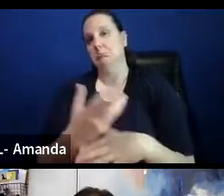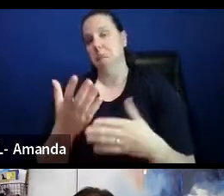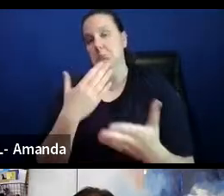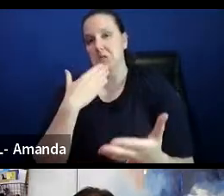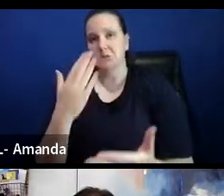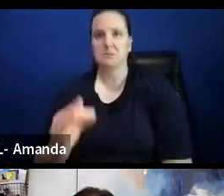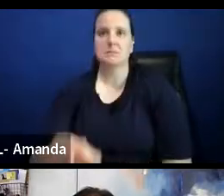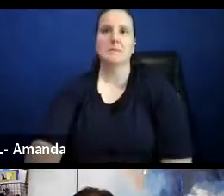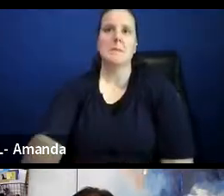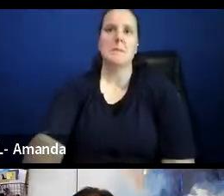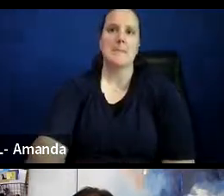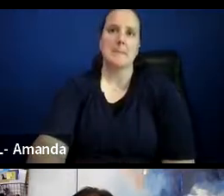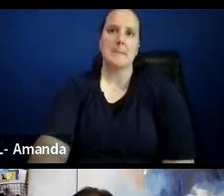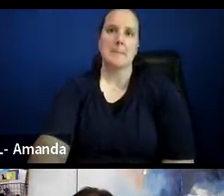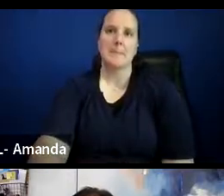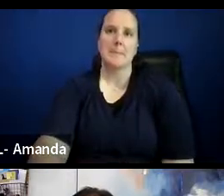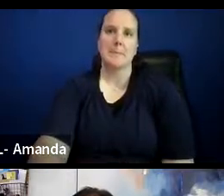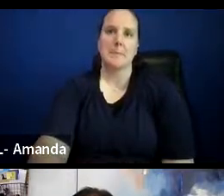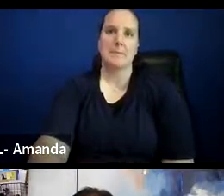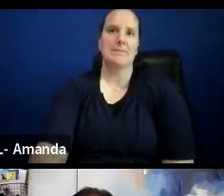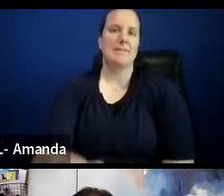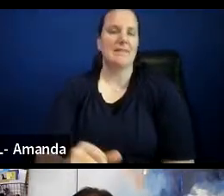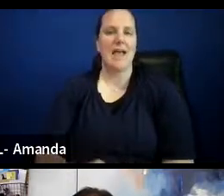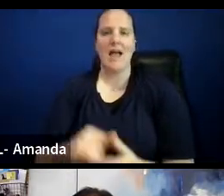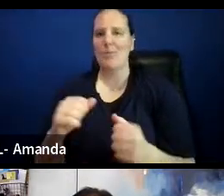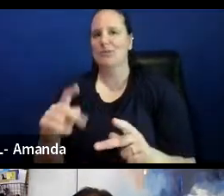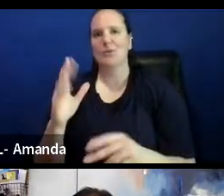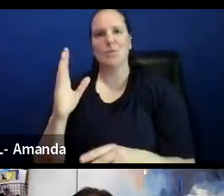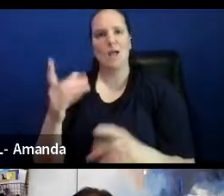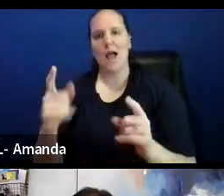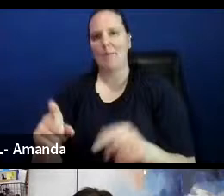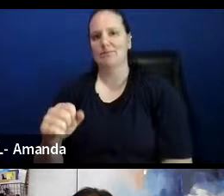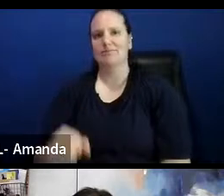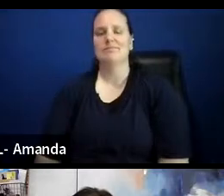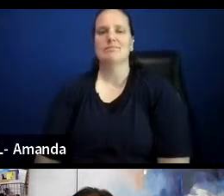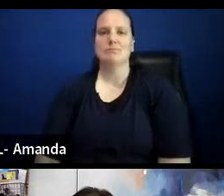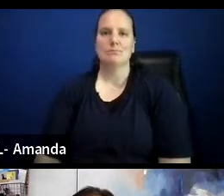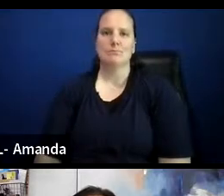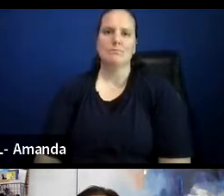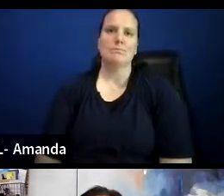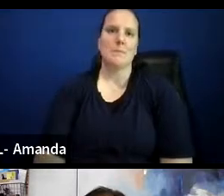Thanks. Yep, those opportunities will come about.